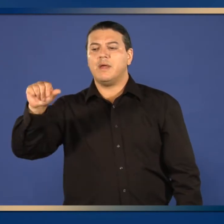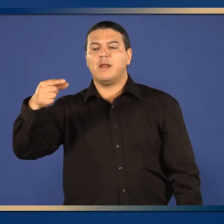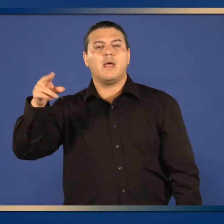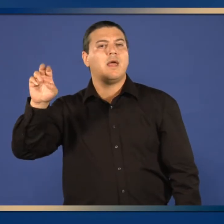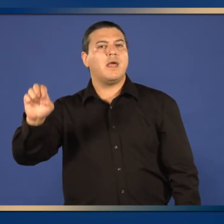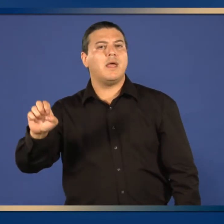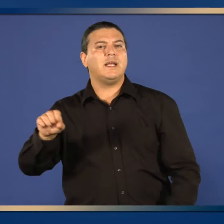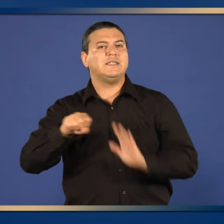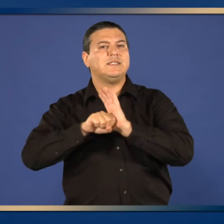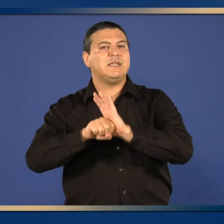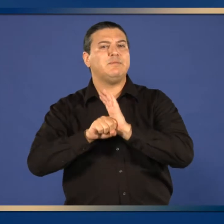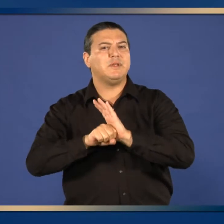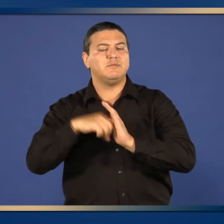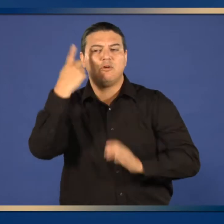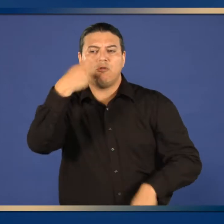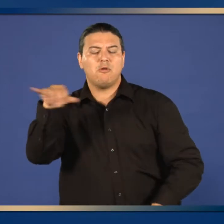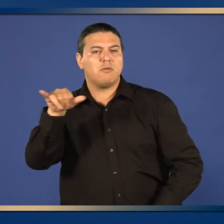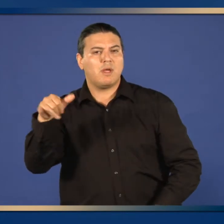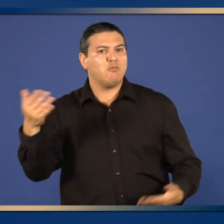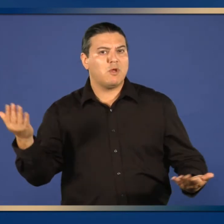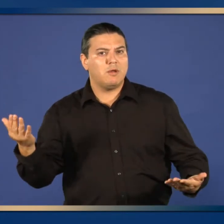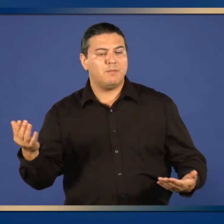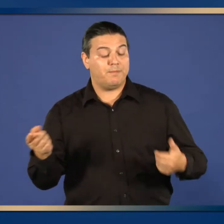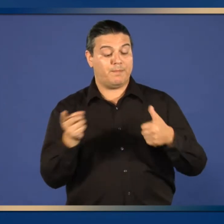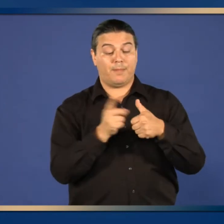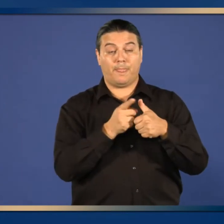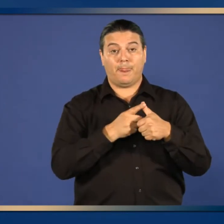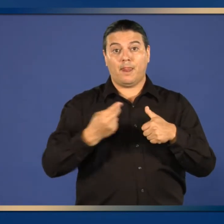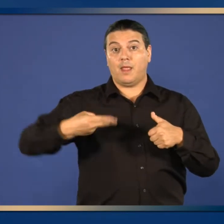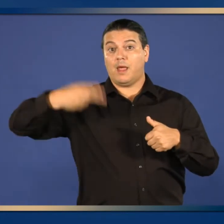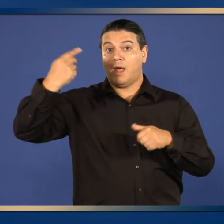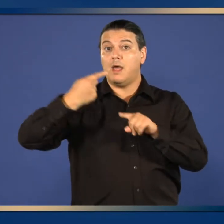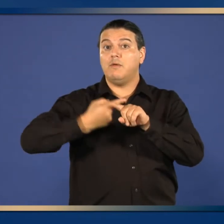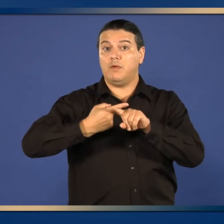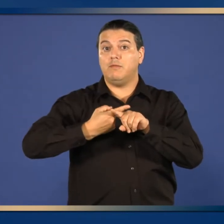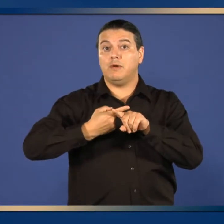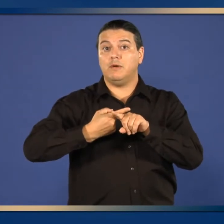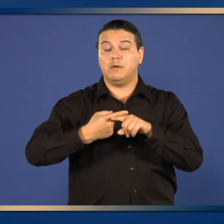Plague symptoms include high fever,